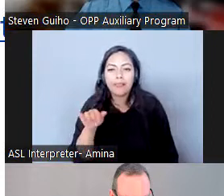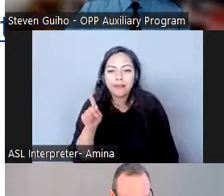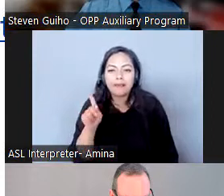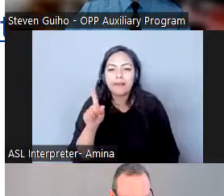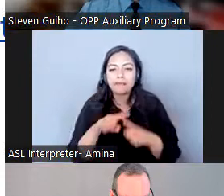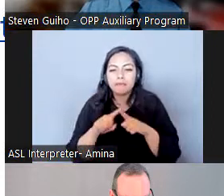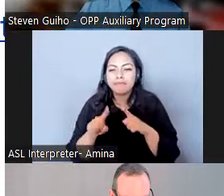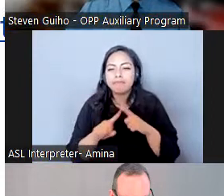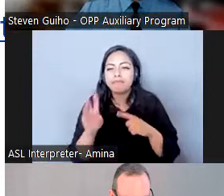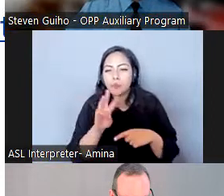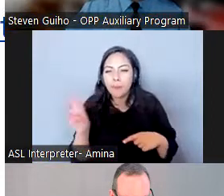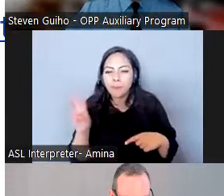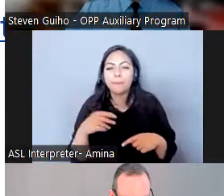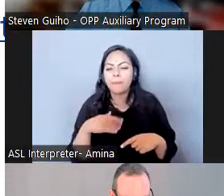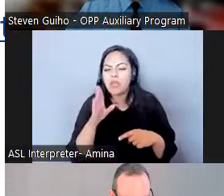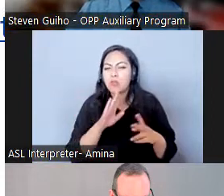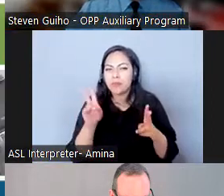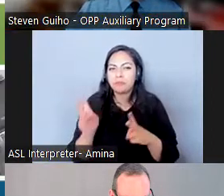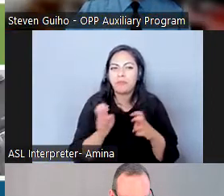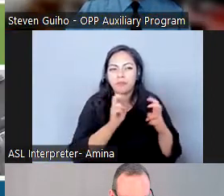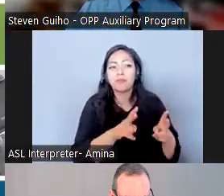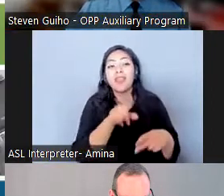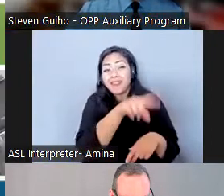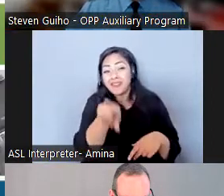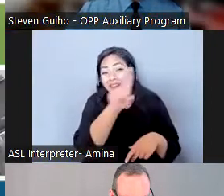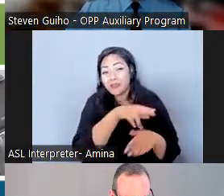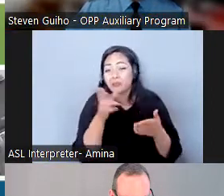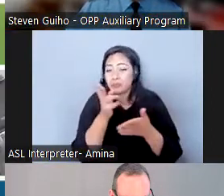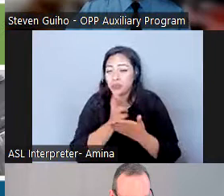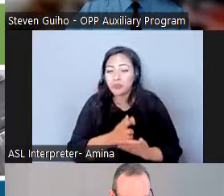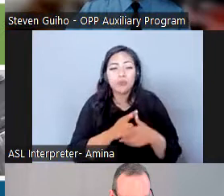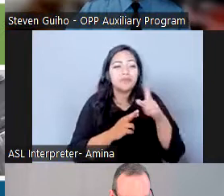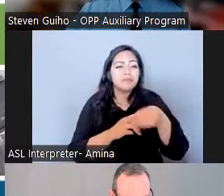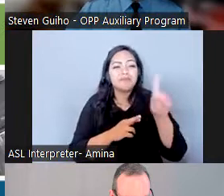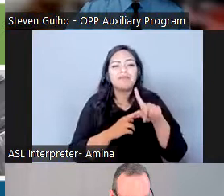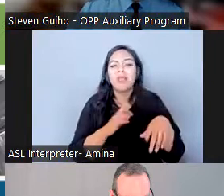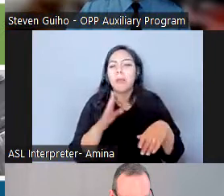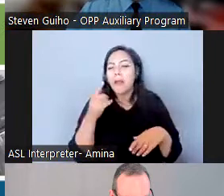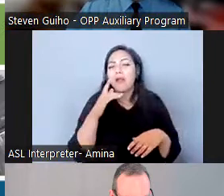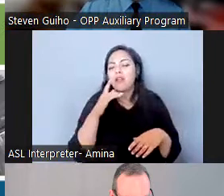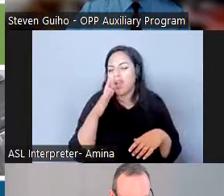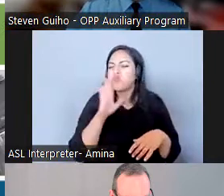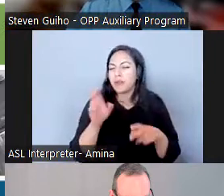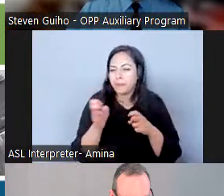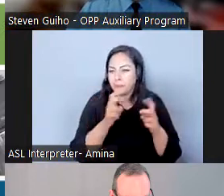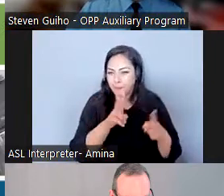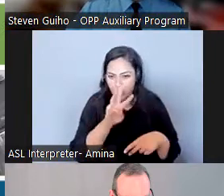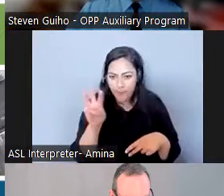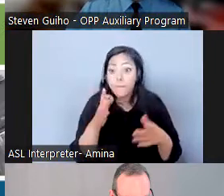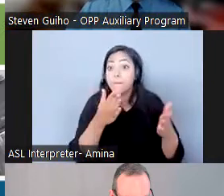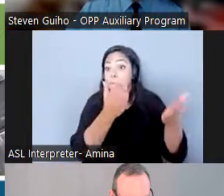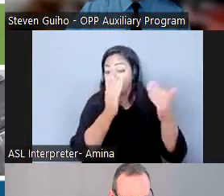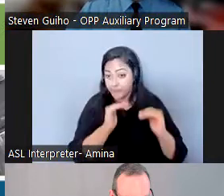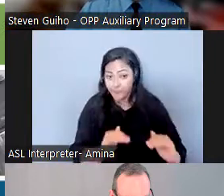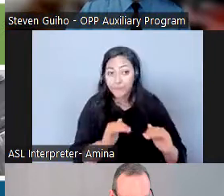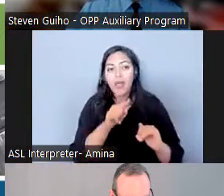of scams that's available for people as well. That's been around for many, many years, and it talks about just